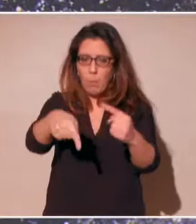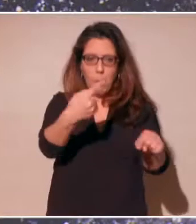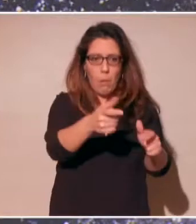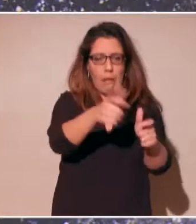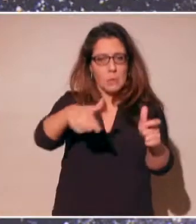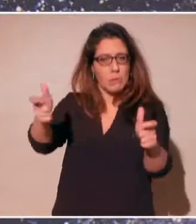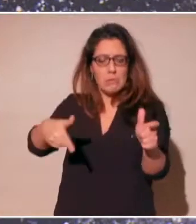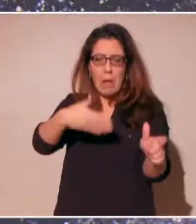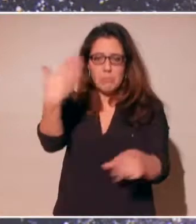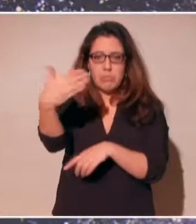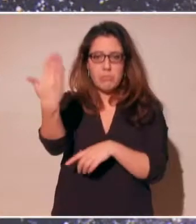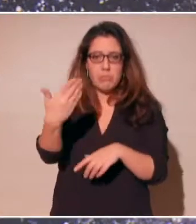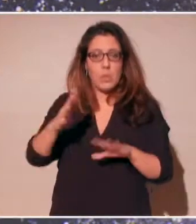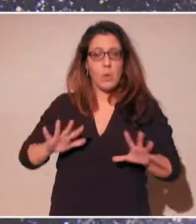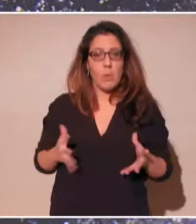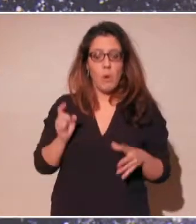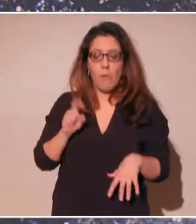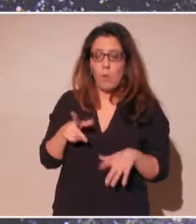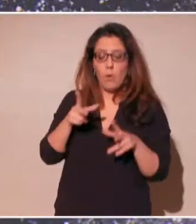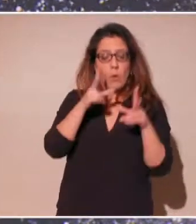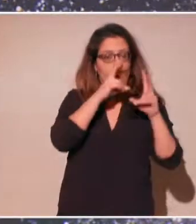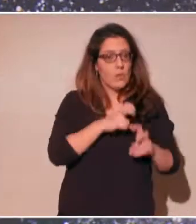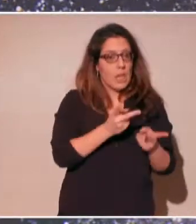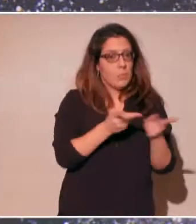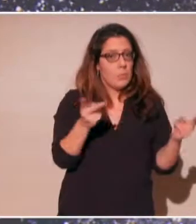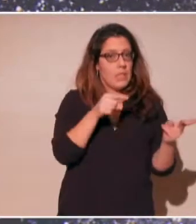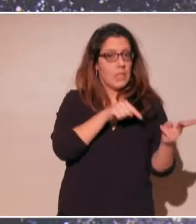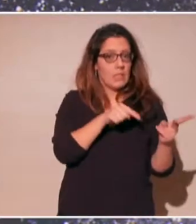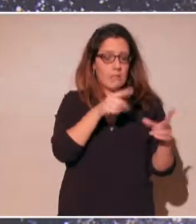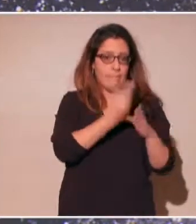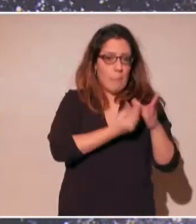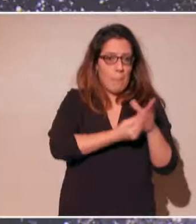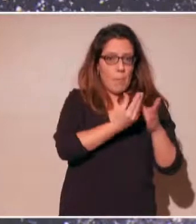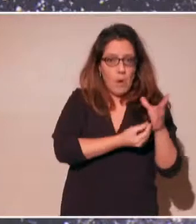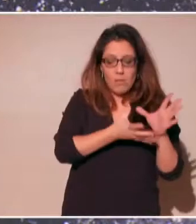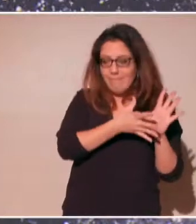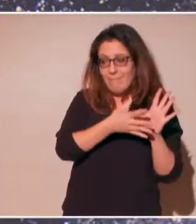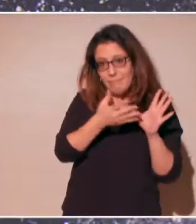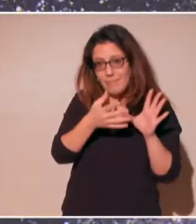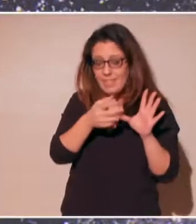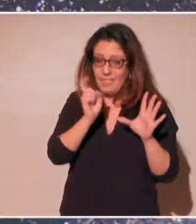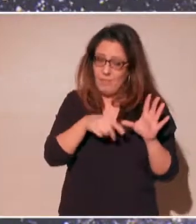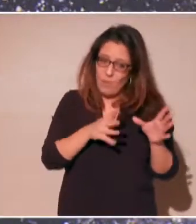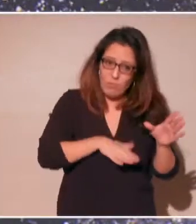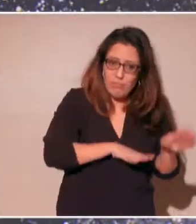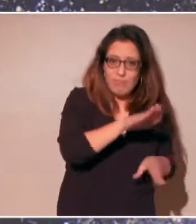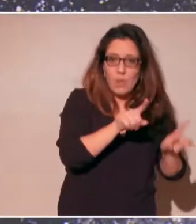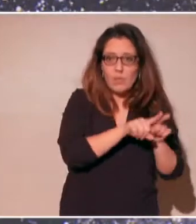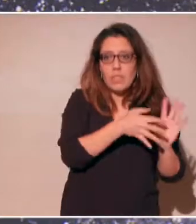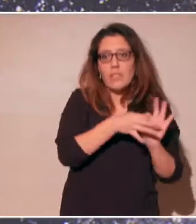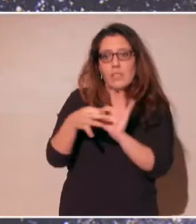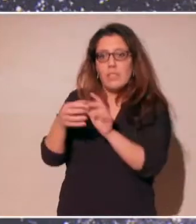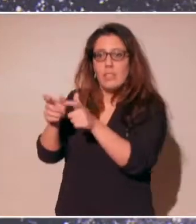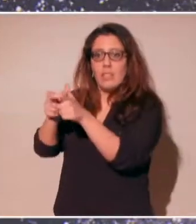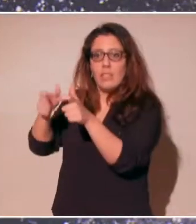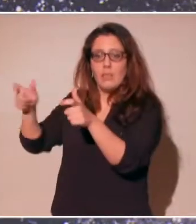future industry. And it is therefore, it's very important that we also manage to establish a closer